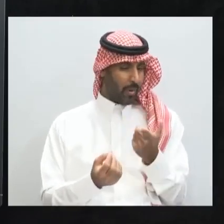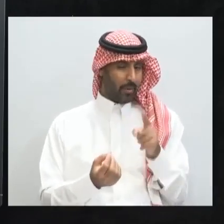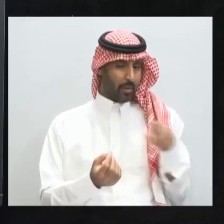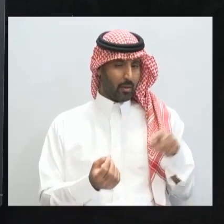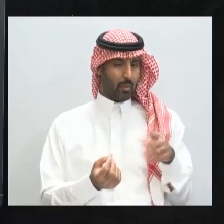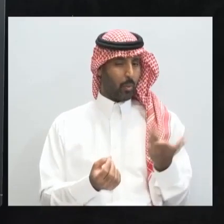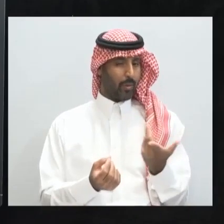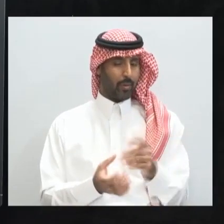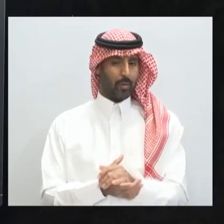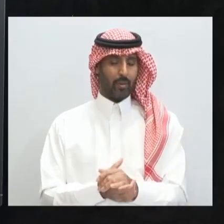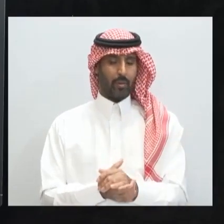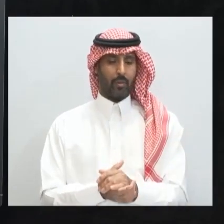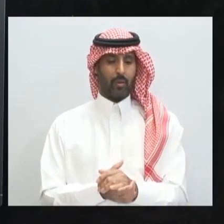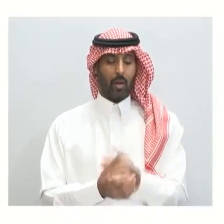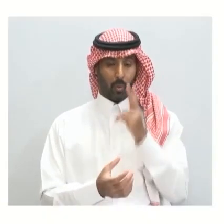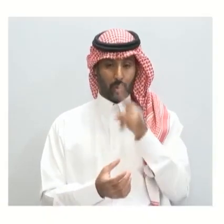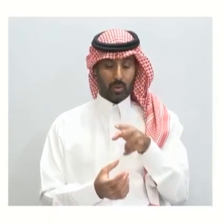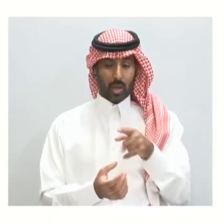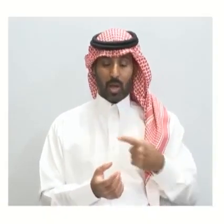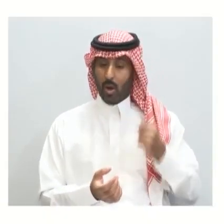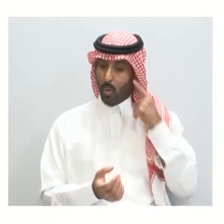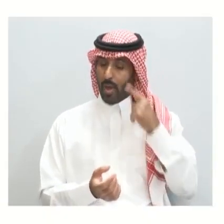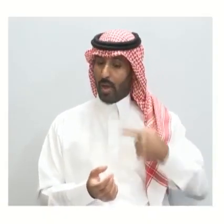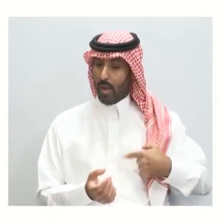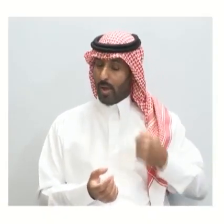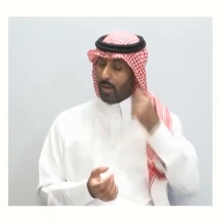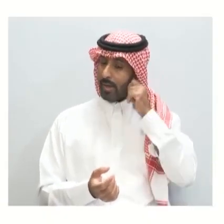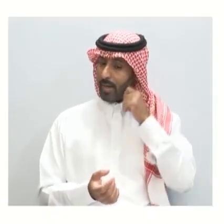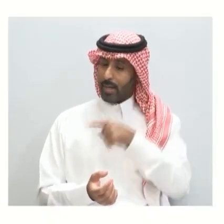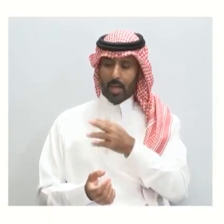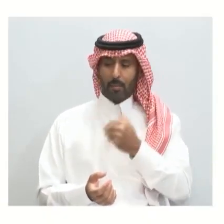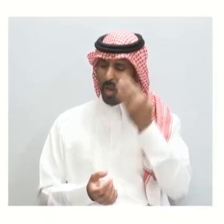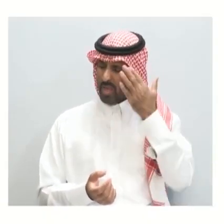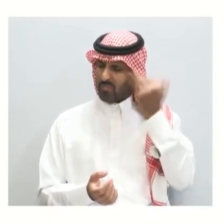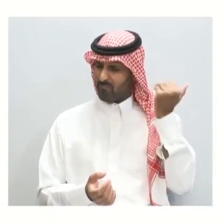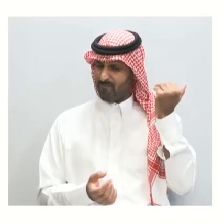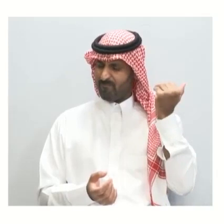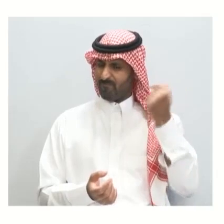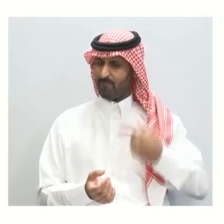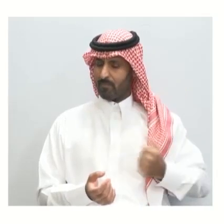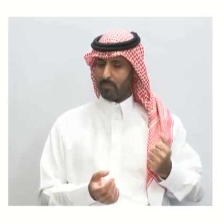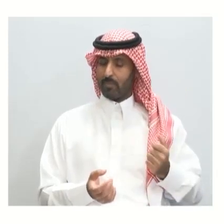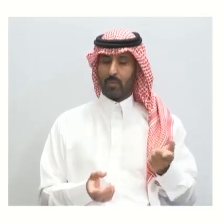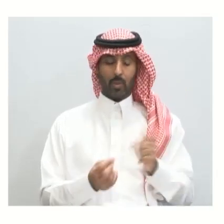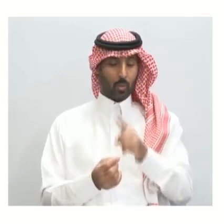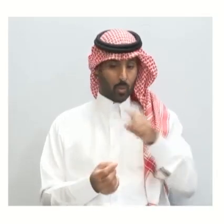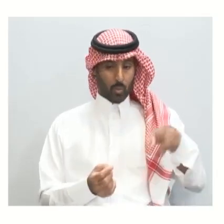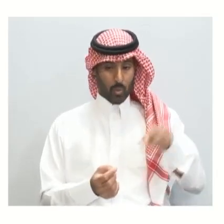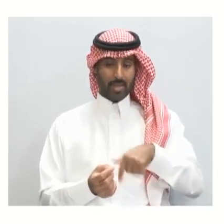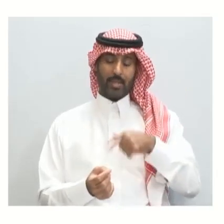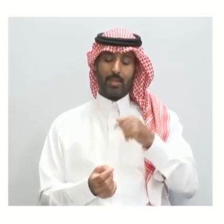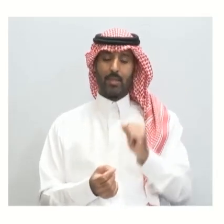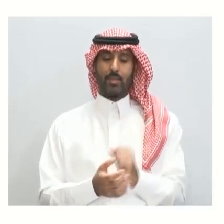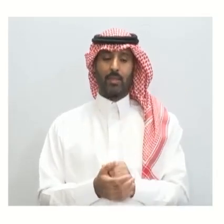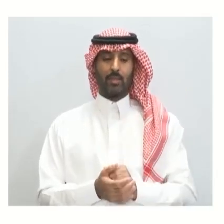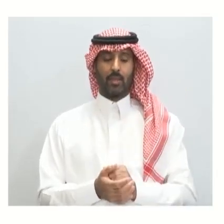wrong. I would know her name, but now I can't remember it. Now here, actually, would is wrong. Now